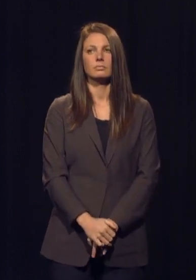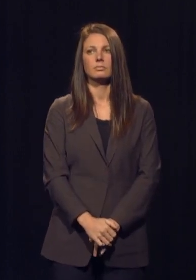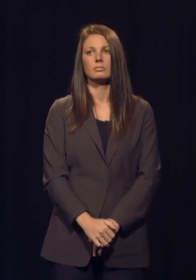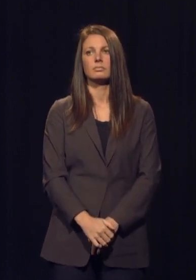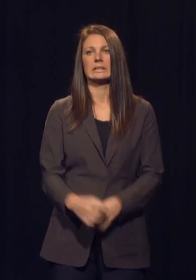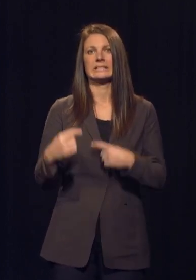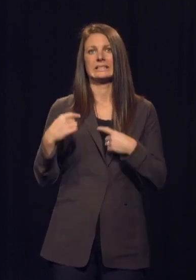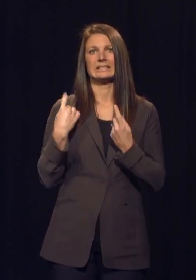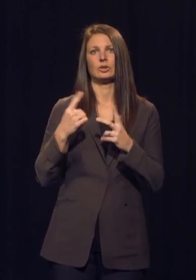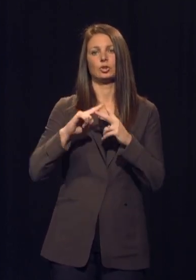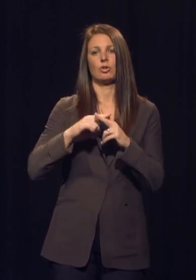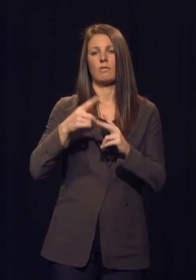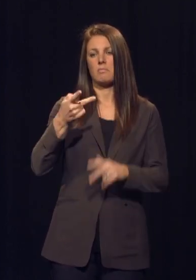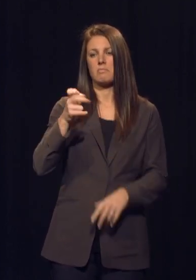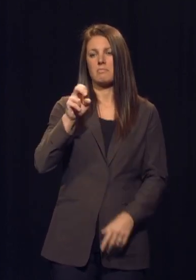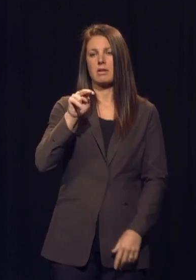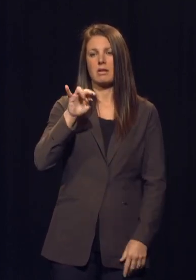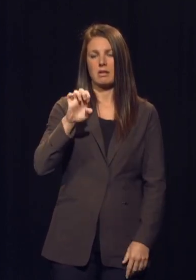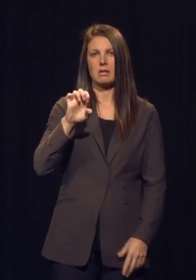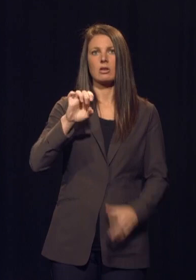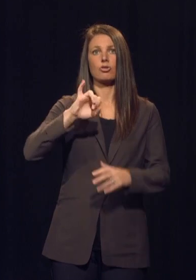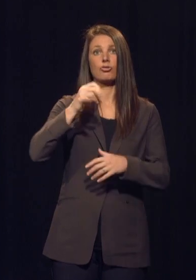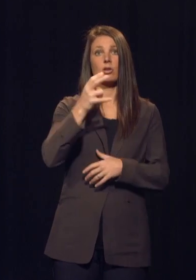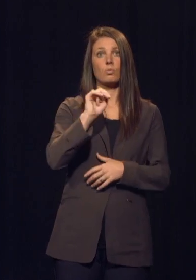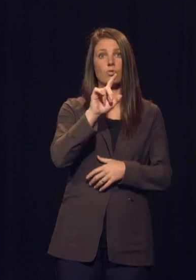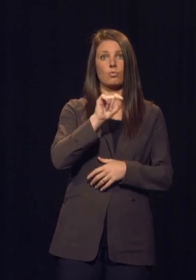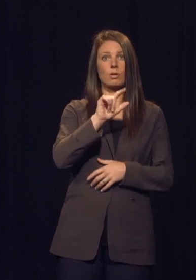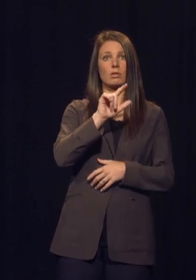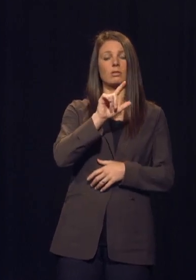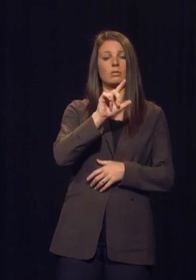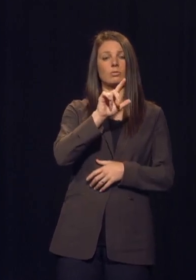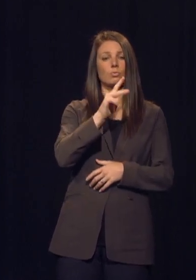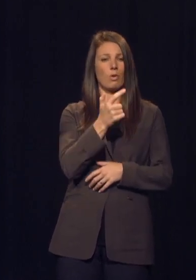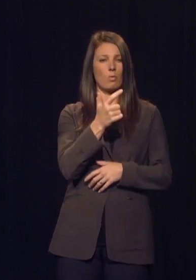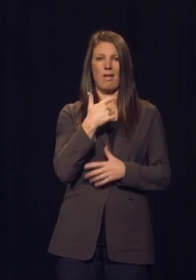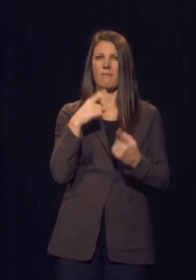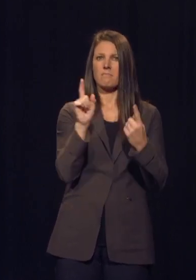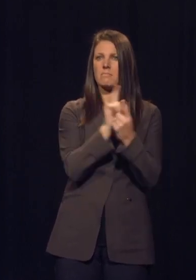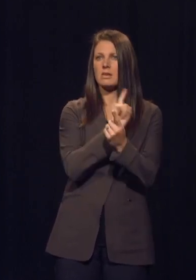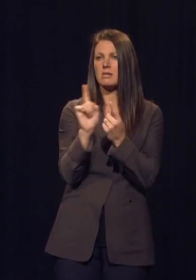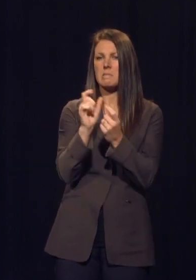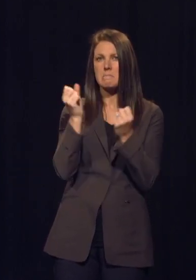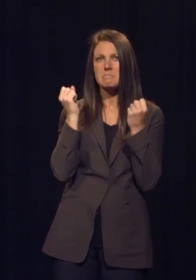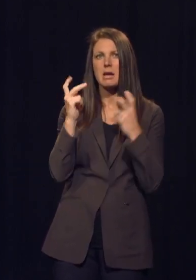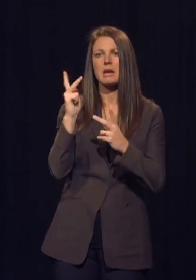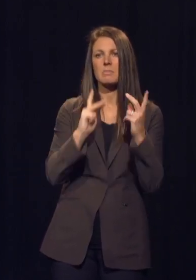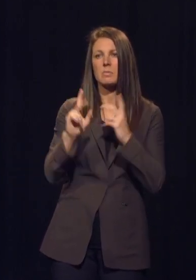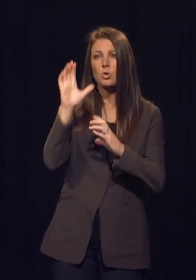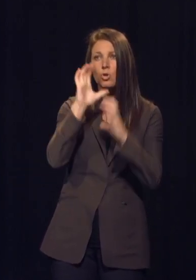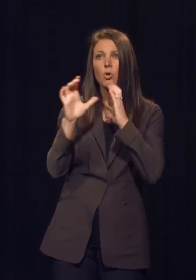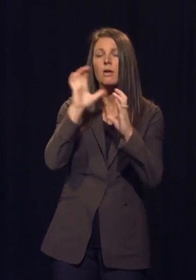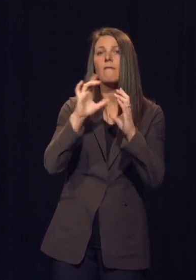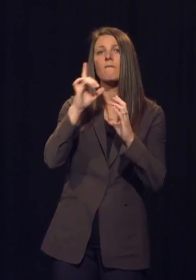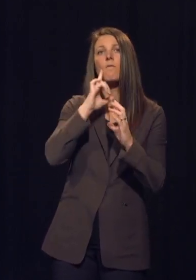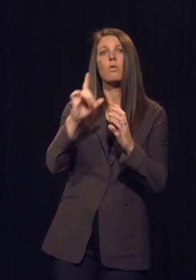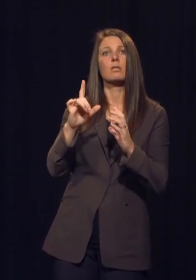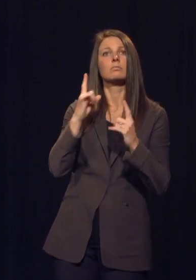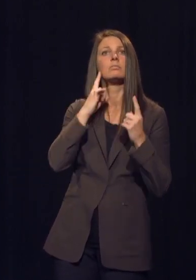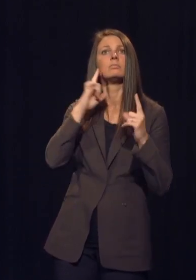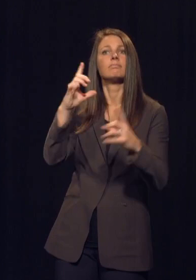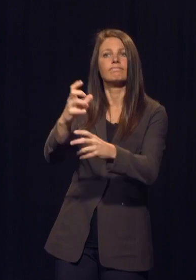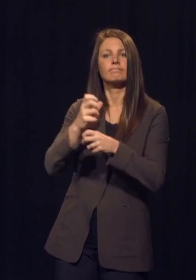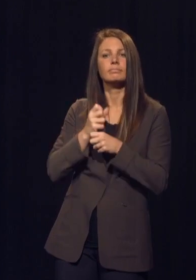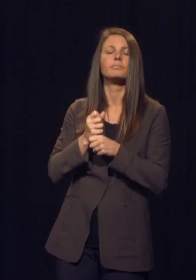Since the start of Pennie in January of 2021, I have met with hundreds of consumers seeking affordable health care coverage. I've seen